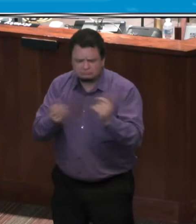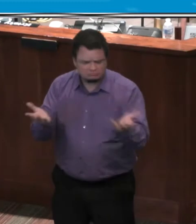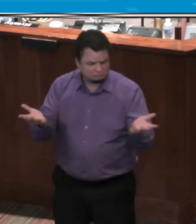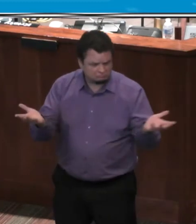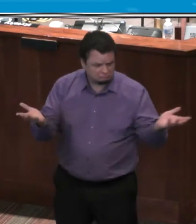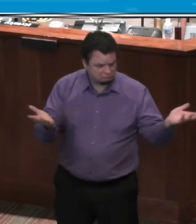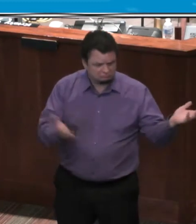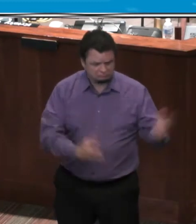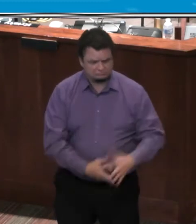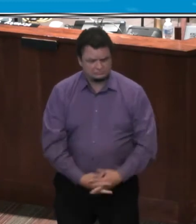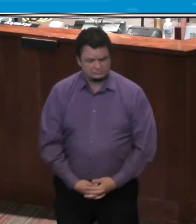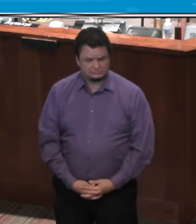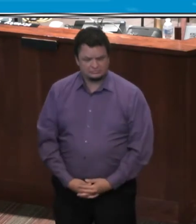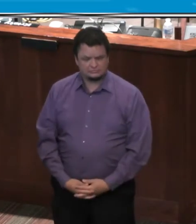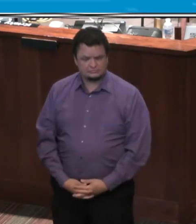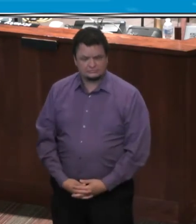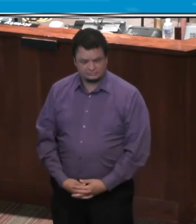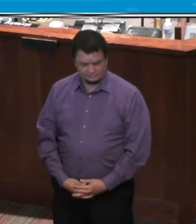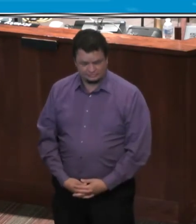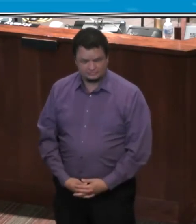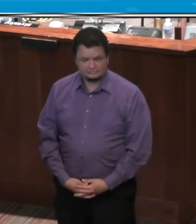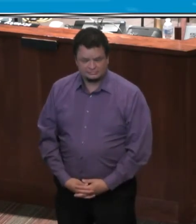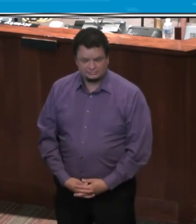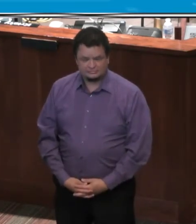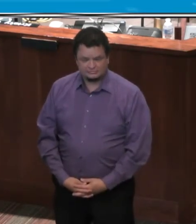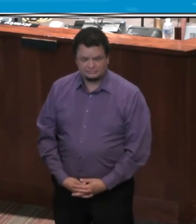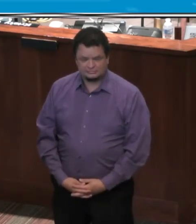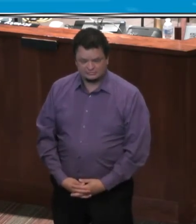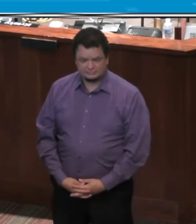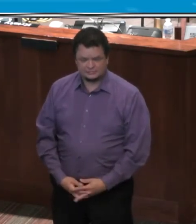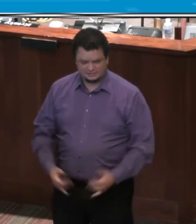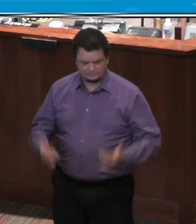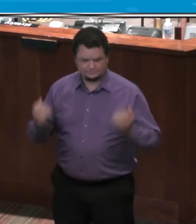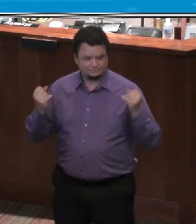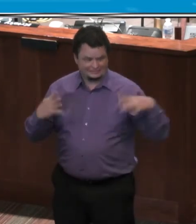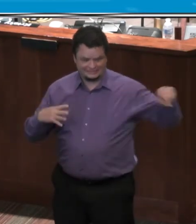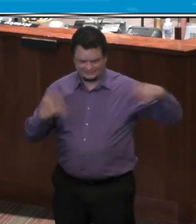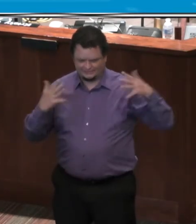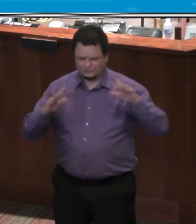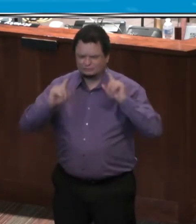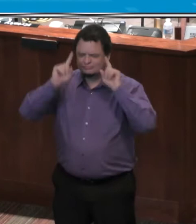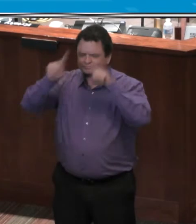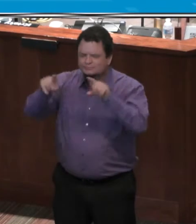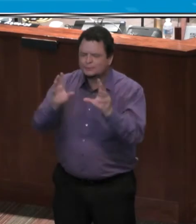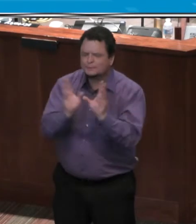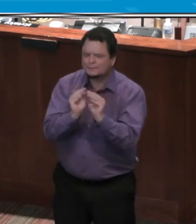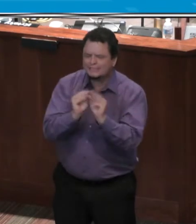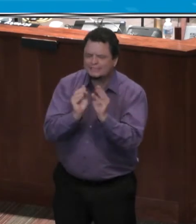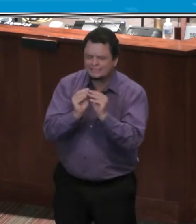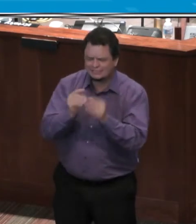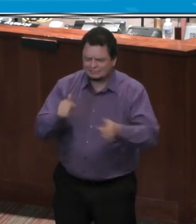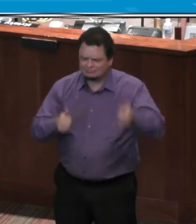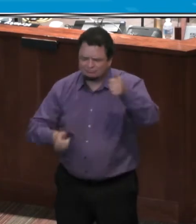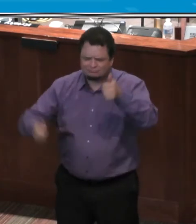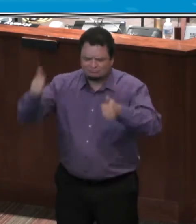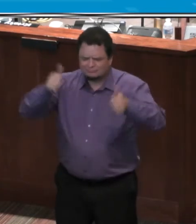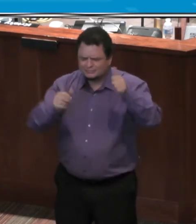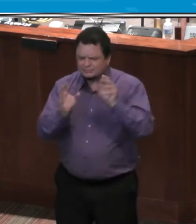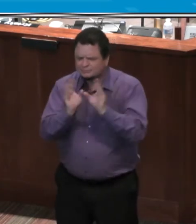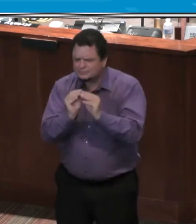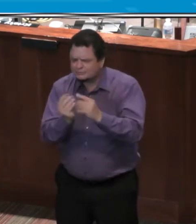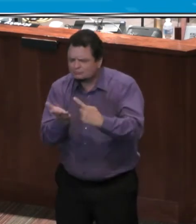NACHO, National Association of City and County Health Officers Preparedness Conference this week, virtually, of